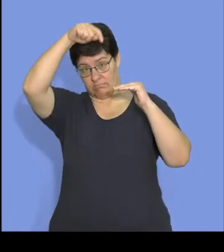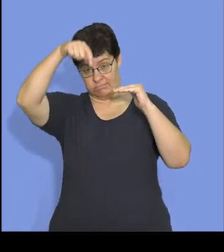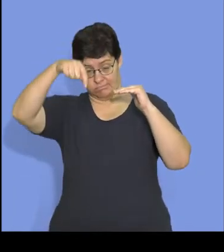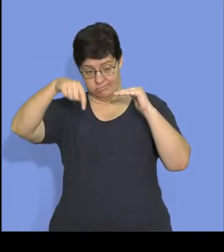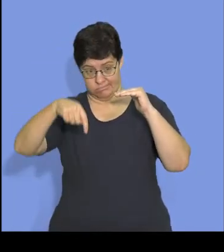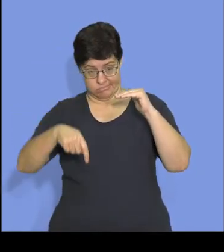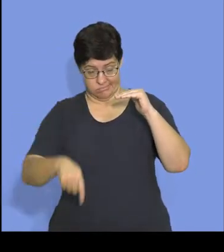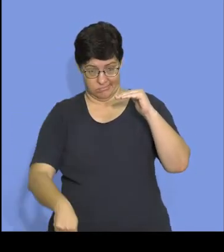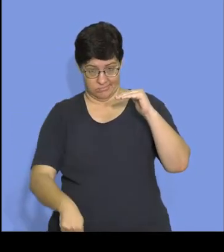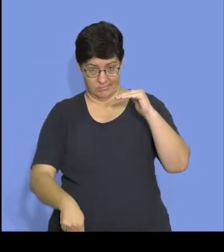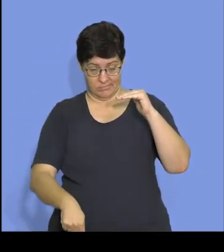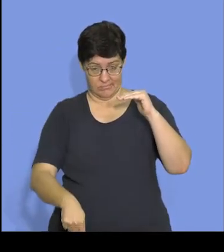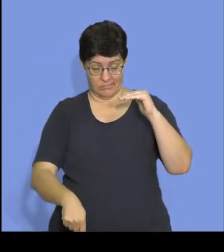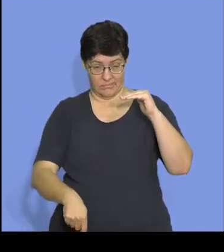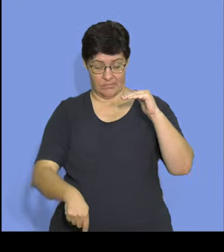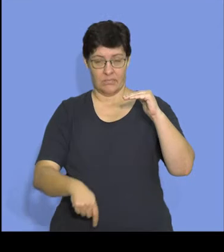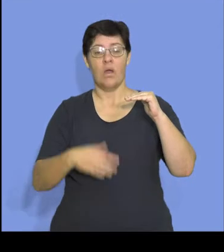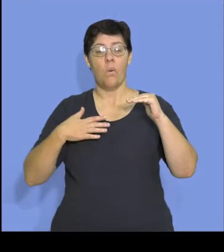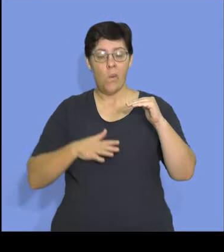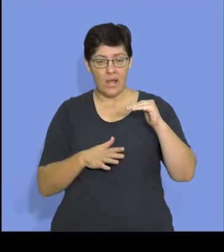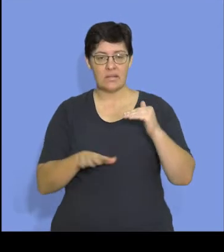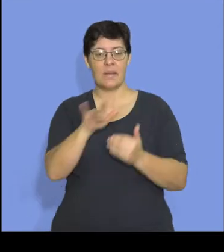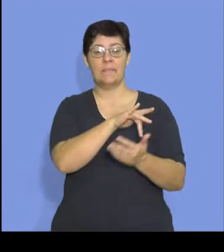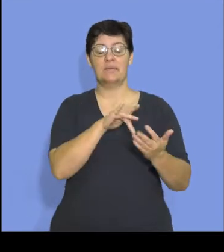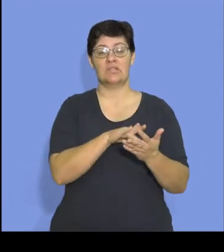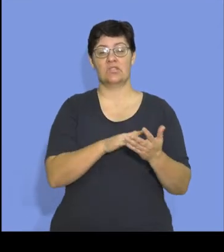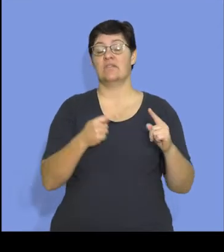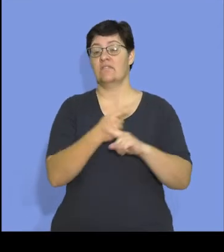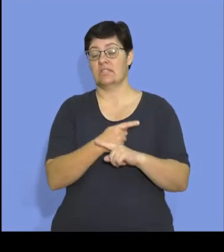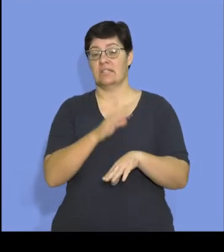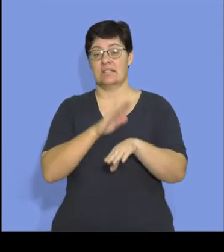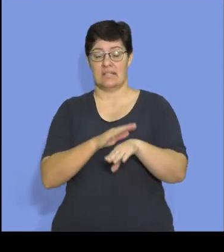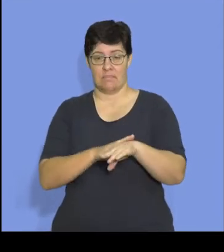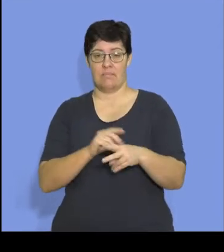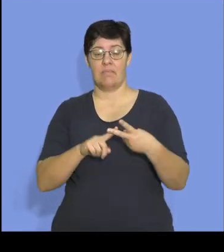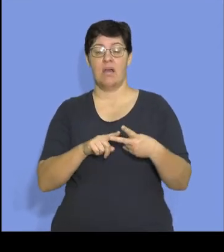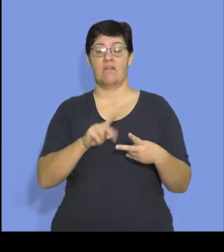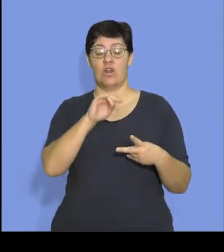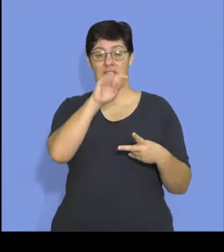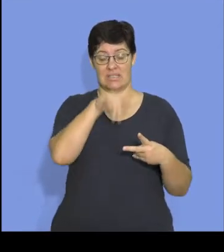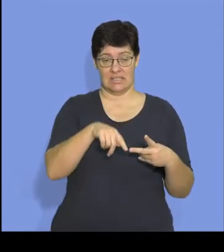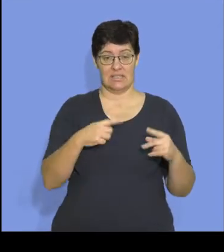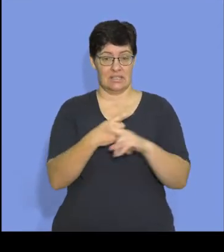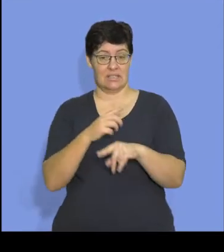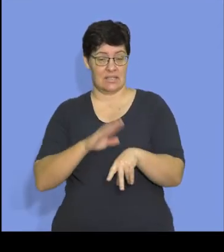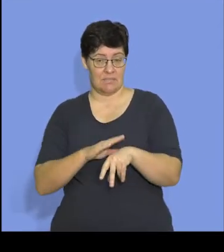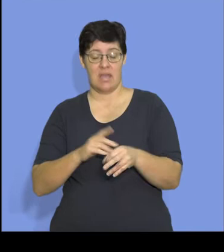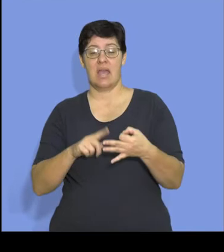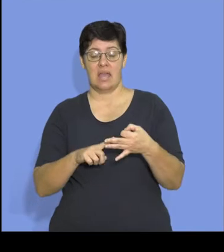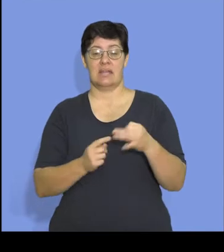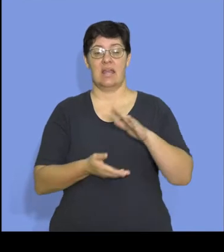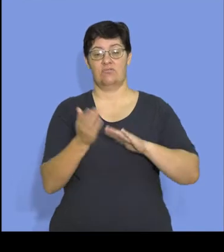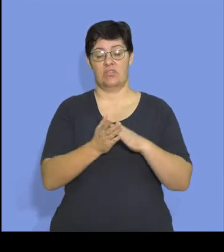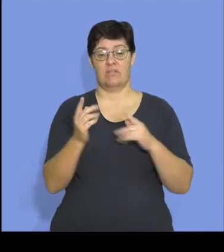down. Now they want us to draw a position versus time graph, a velocity versus time graph, and an acceleration versus